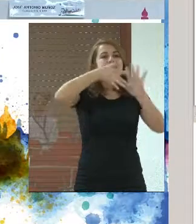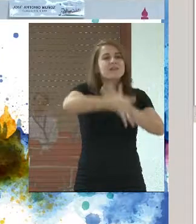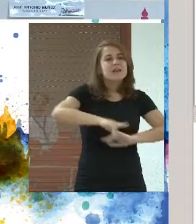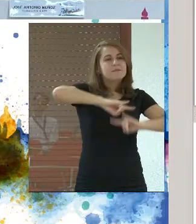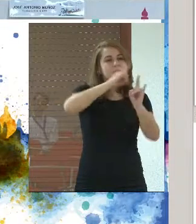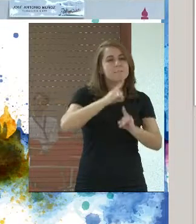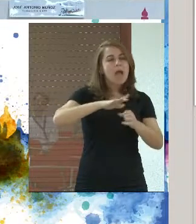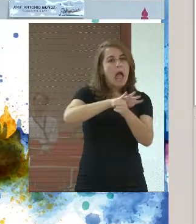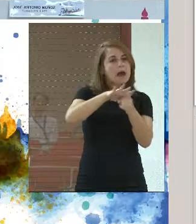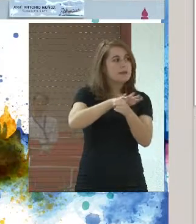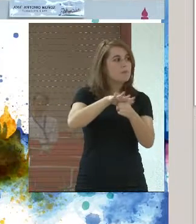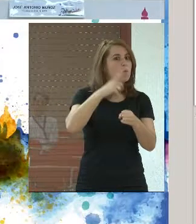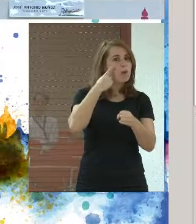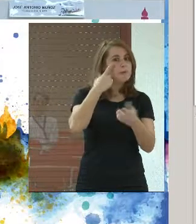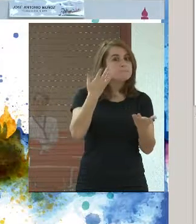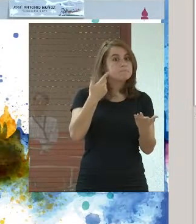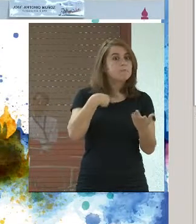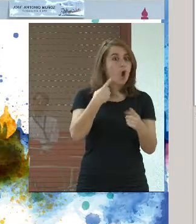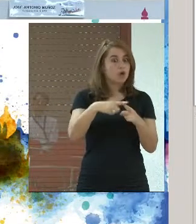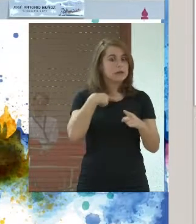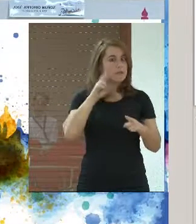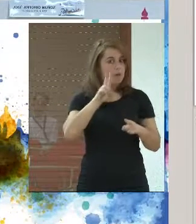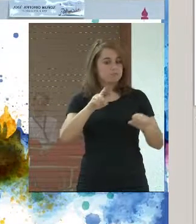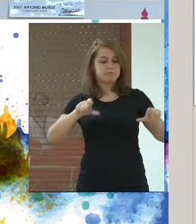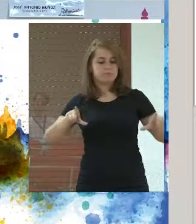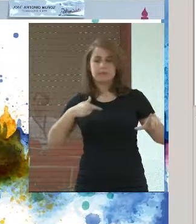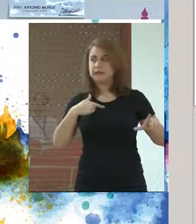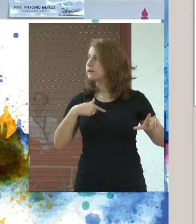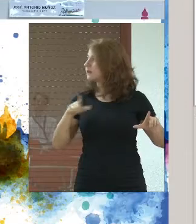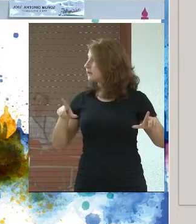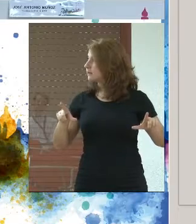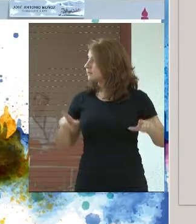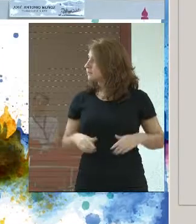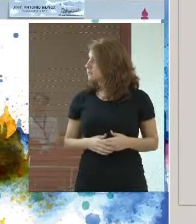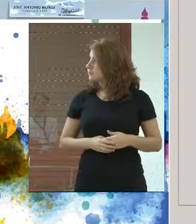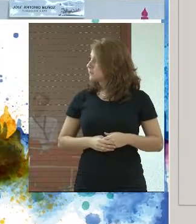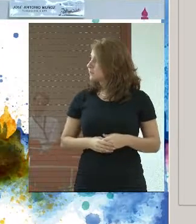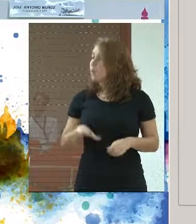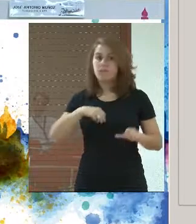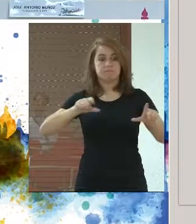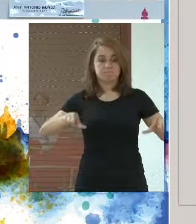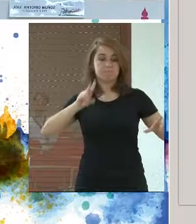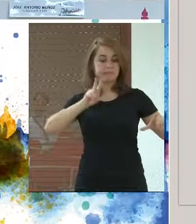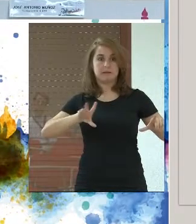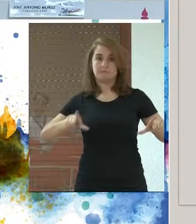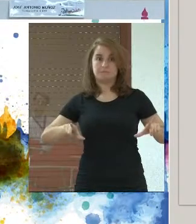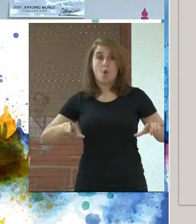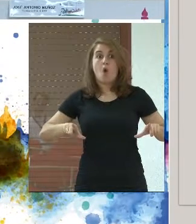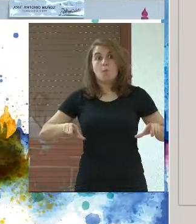then I define the area. I can define what I have there outside,